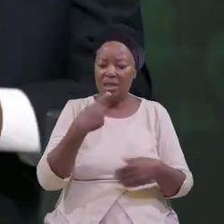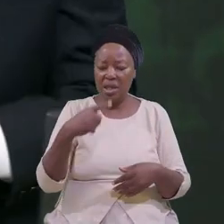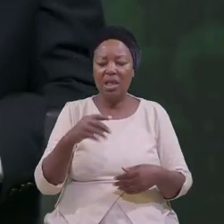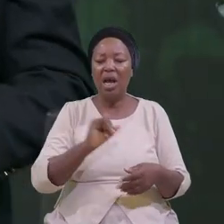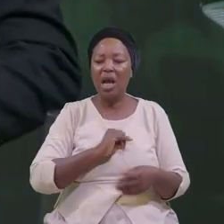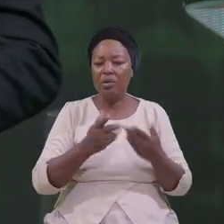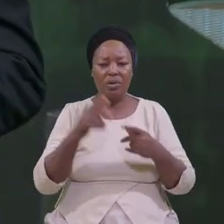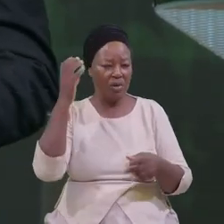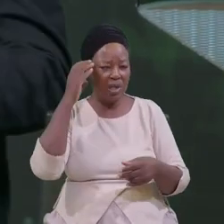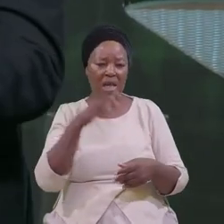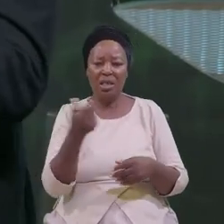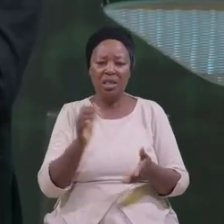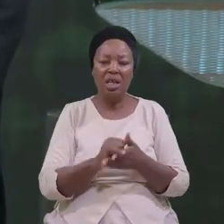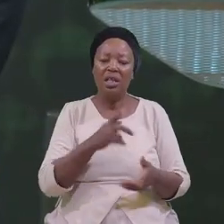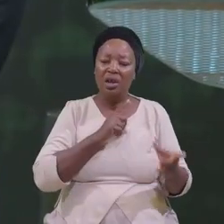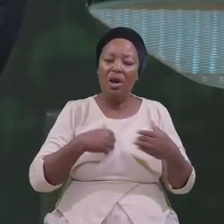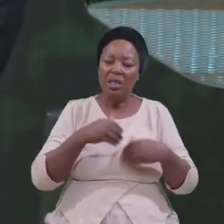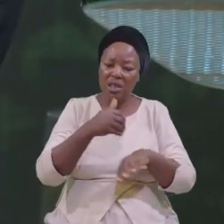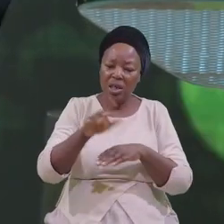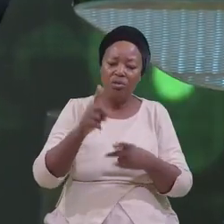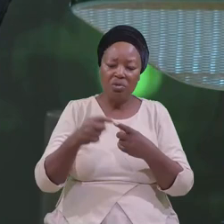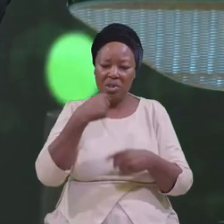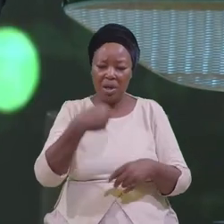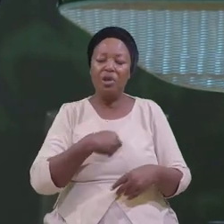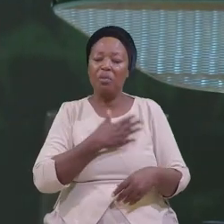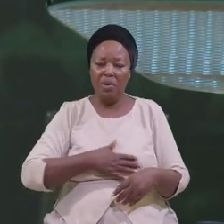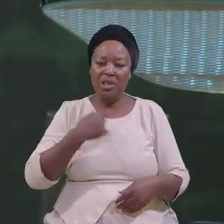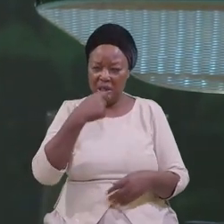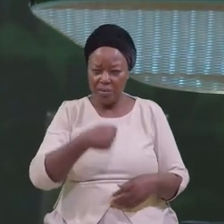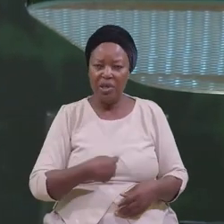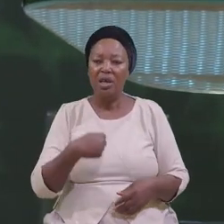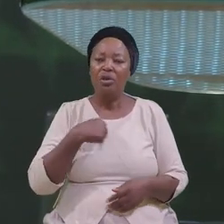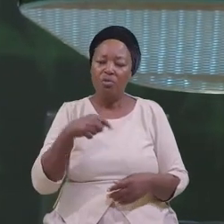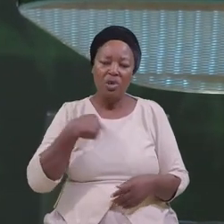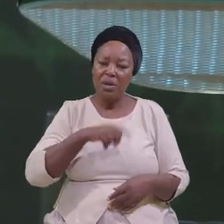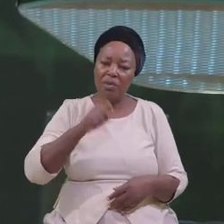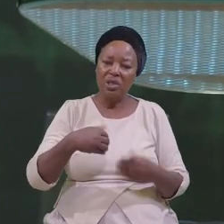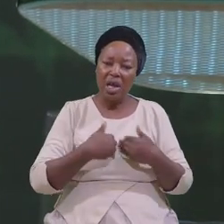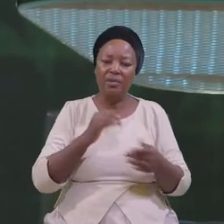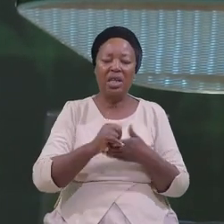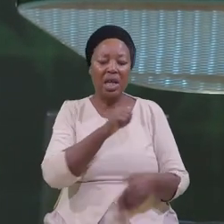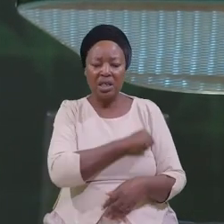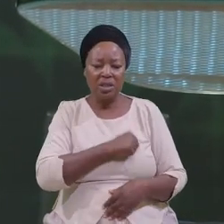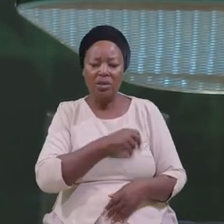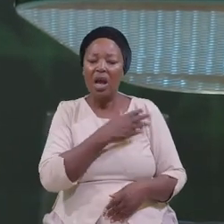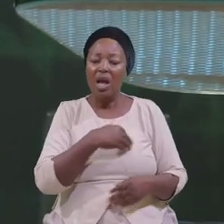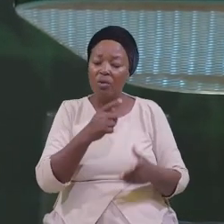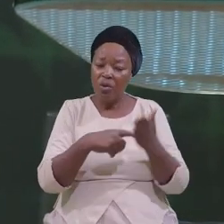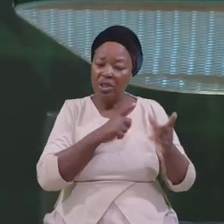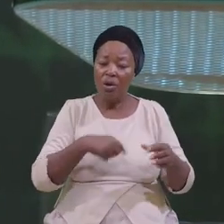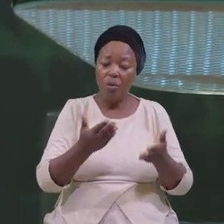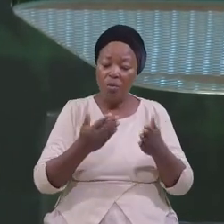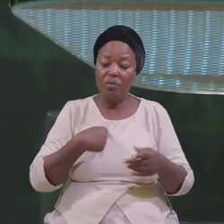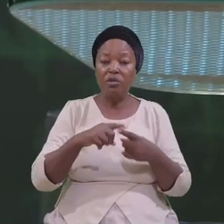should tell me. We should have that attitude. And what he wants us to tell you is that all have sinned, come short